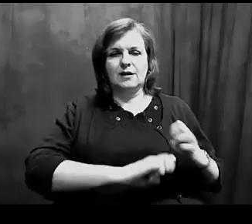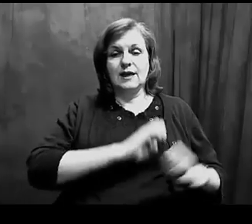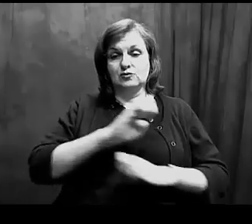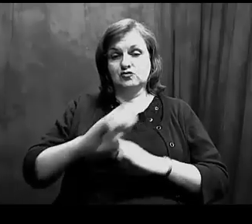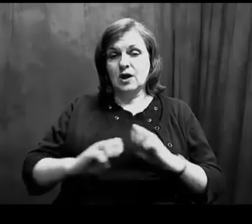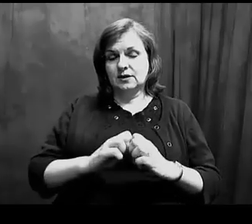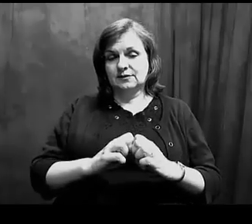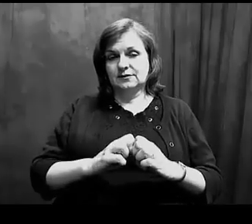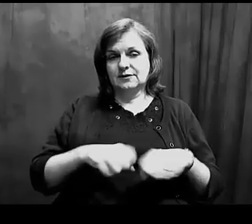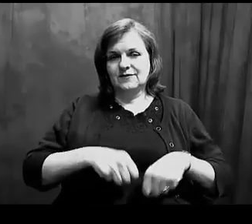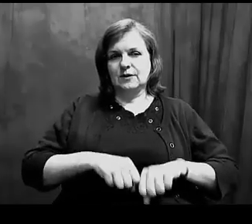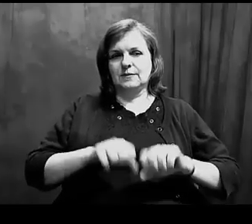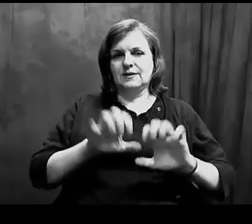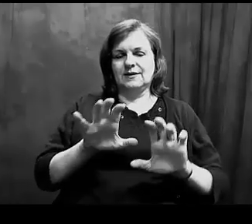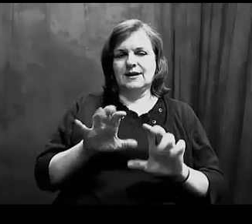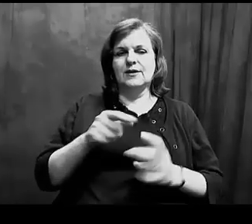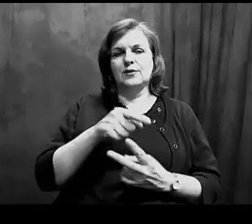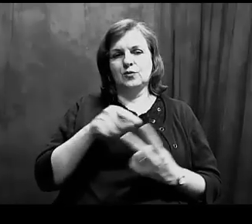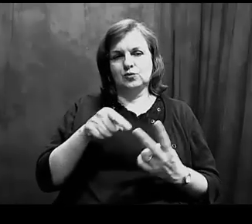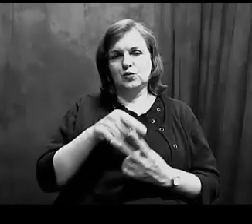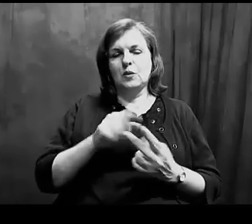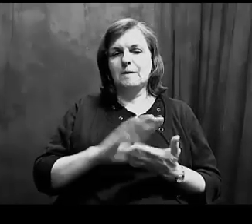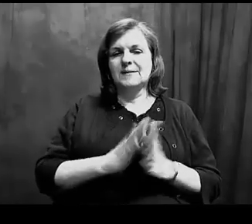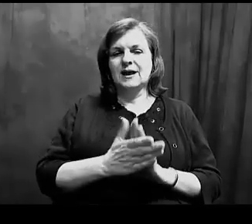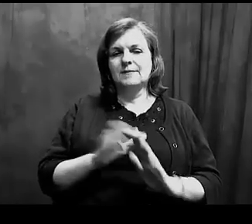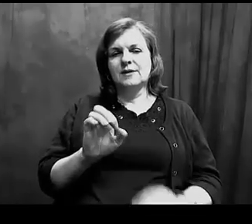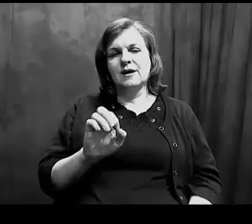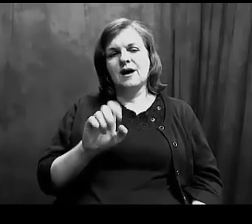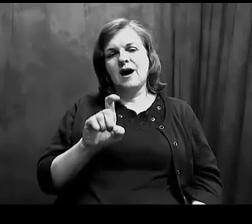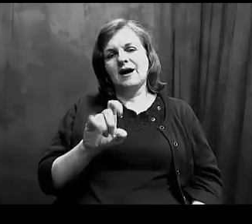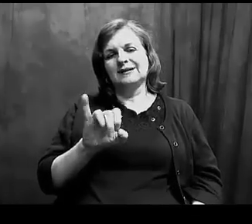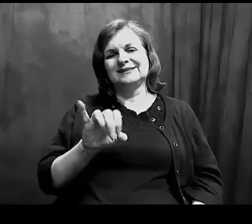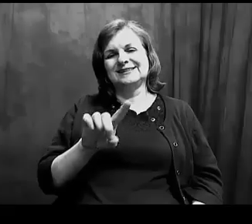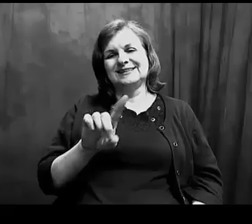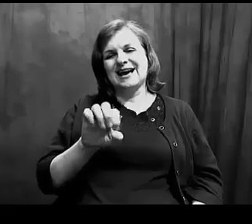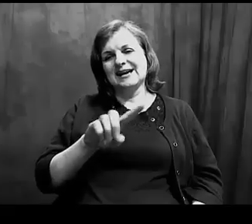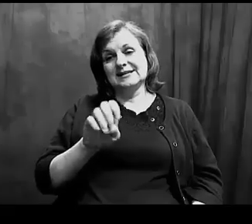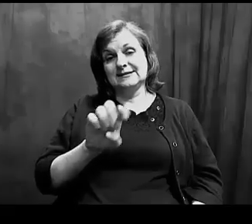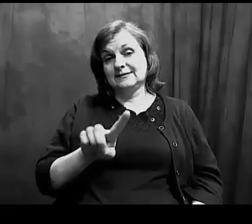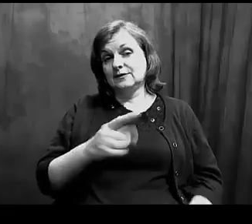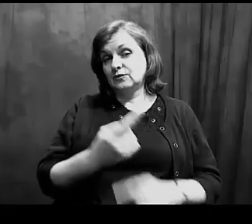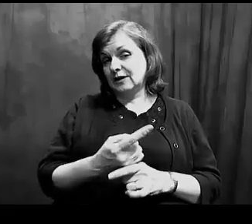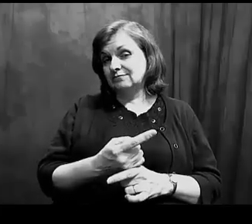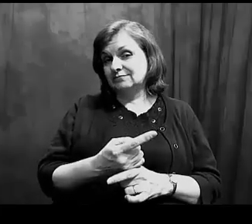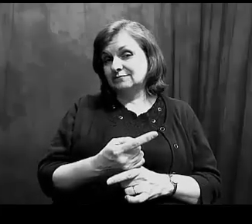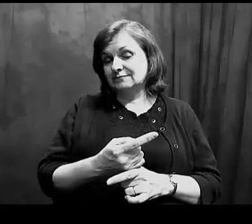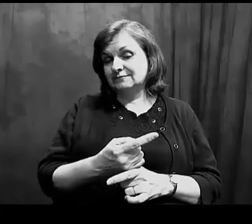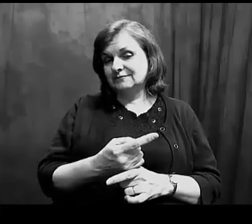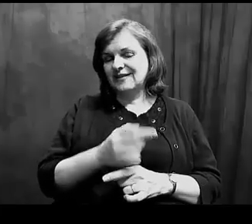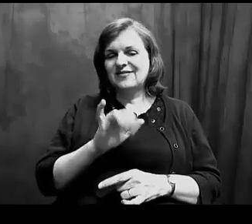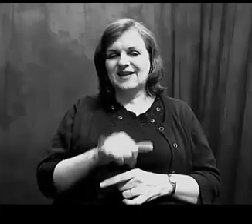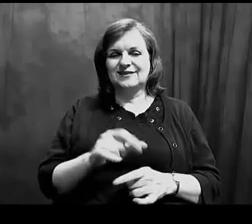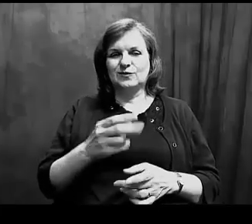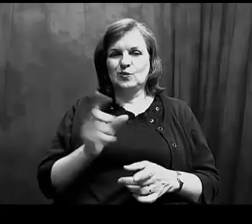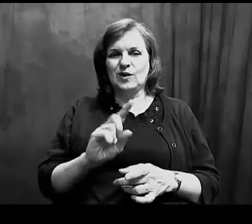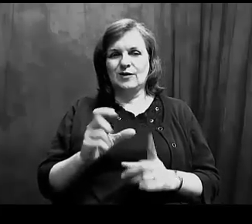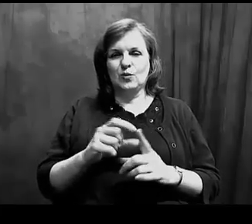FADH2 give up electrons. If they're giving up electrons, that means that they've been oxidized, right?